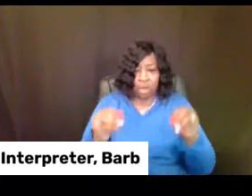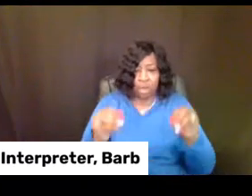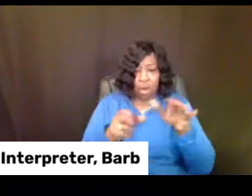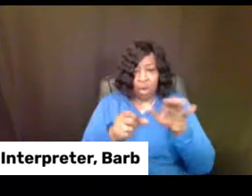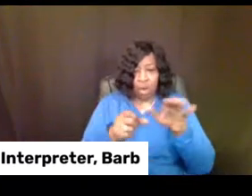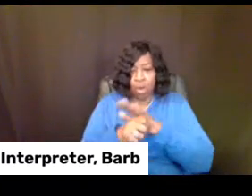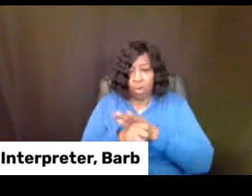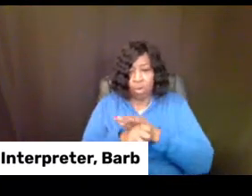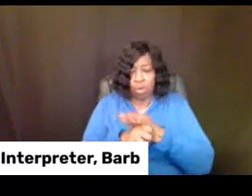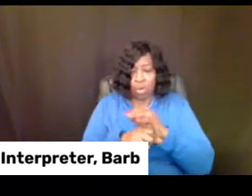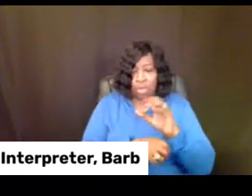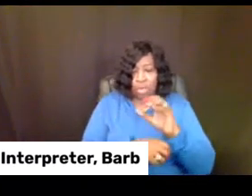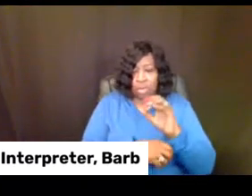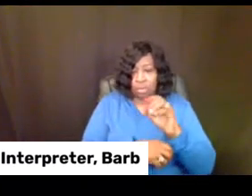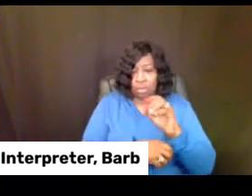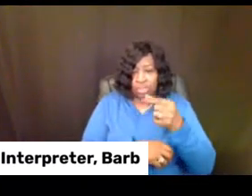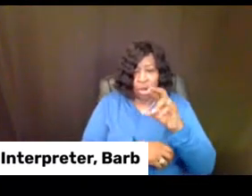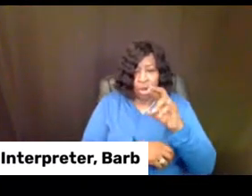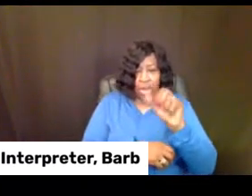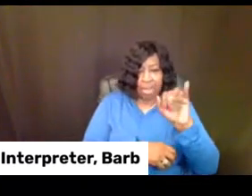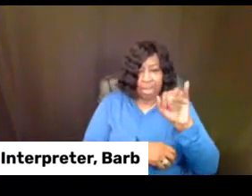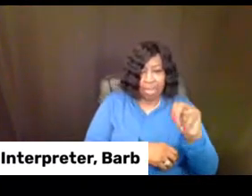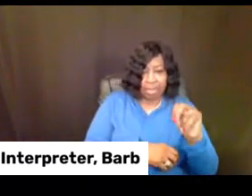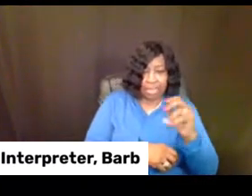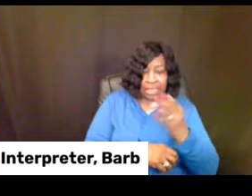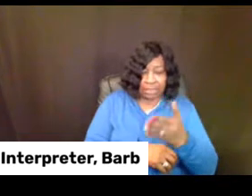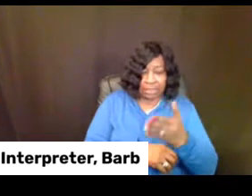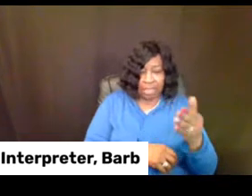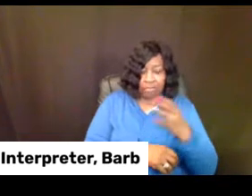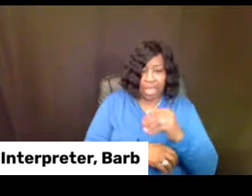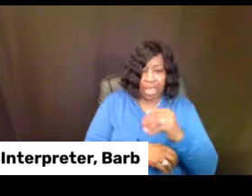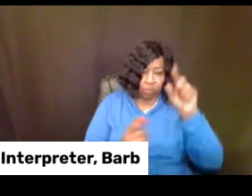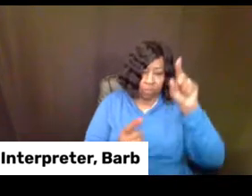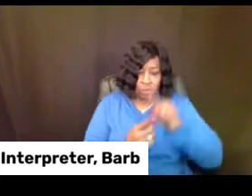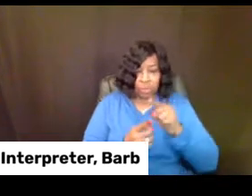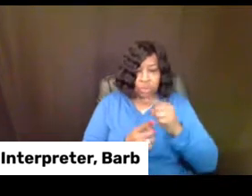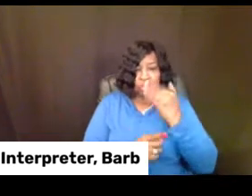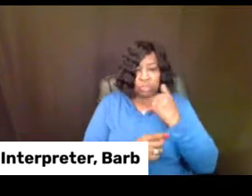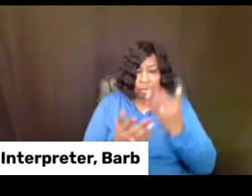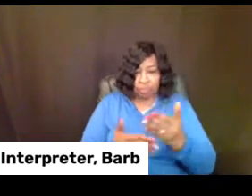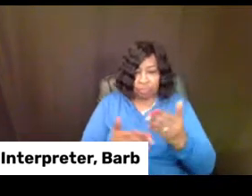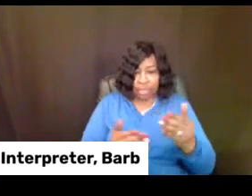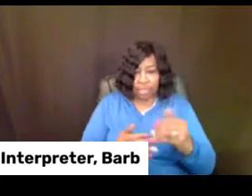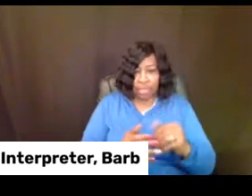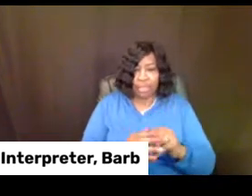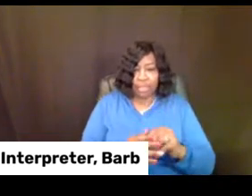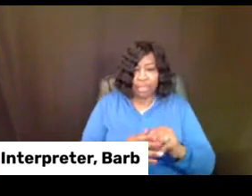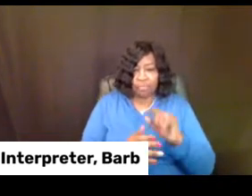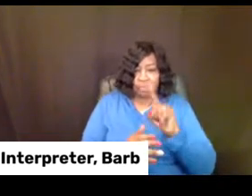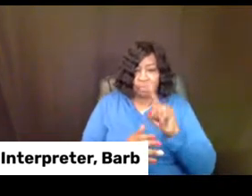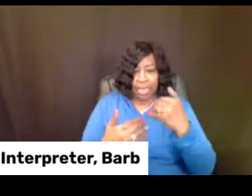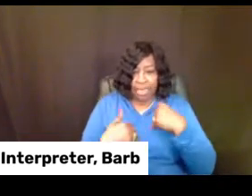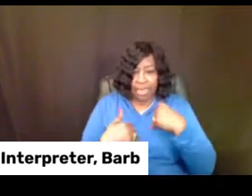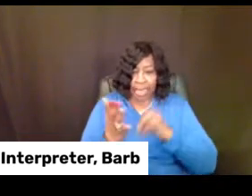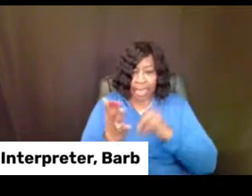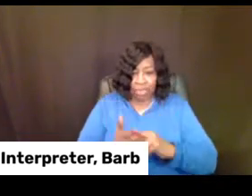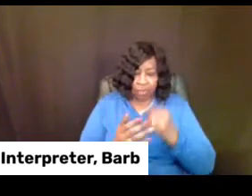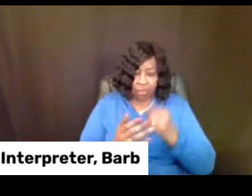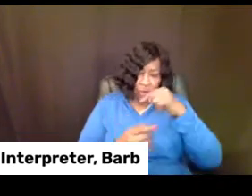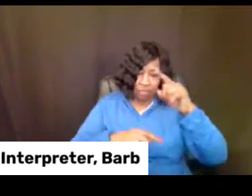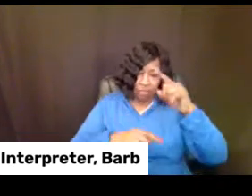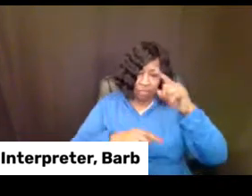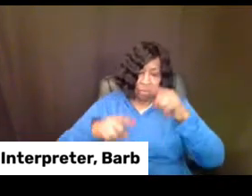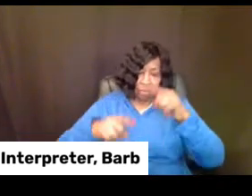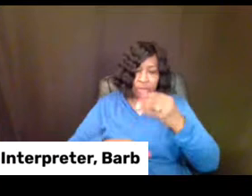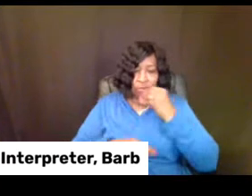snacks. JTDC has also integrated GFPP goals into their contracts for various food items